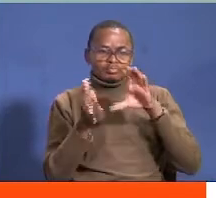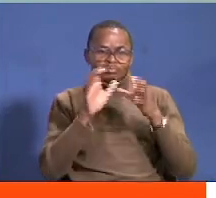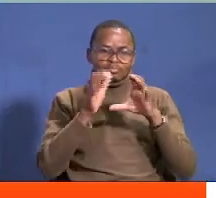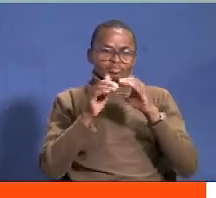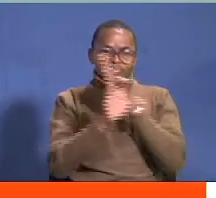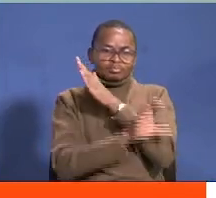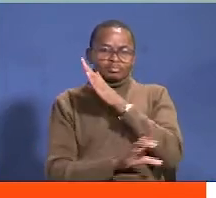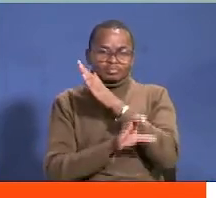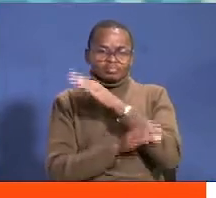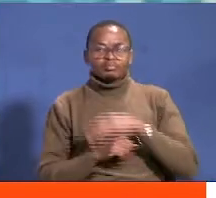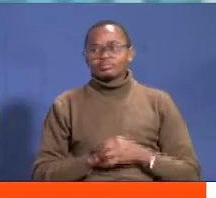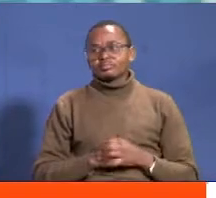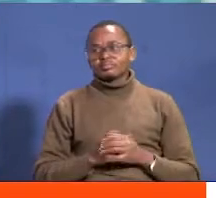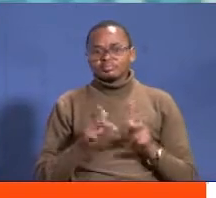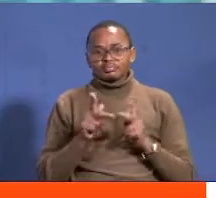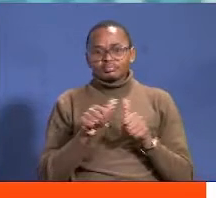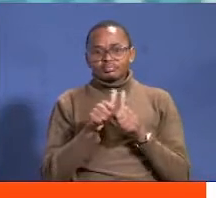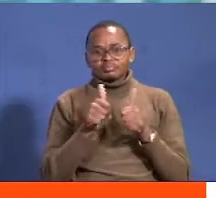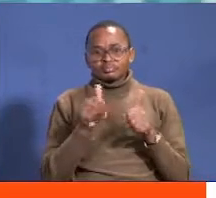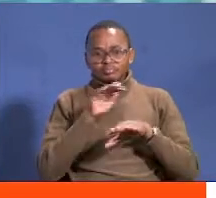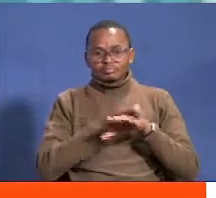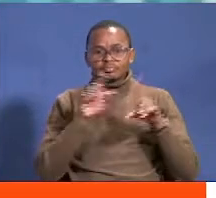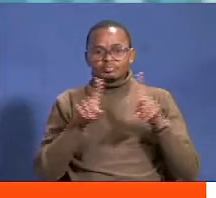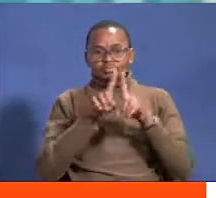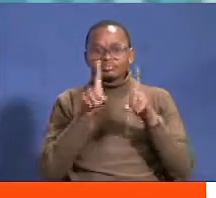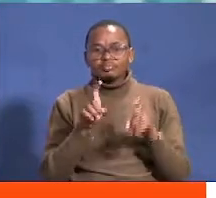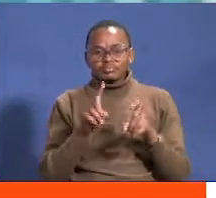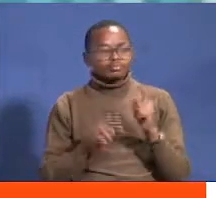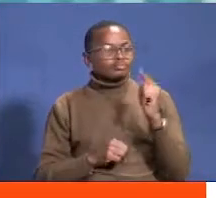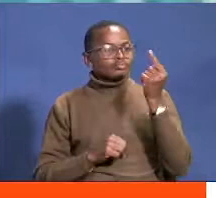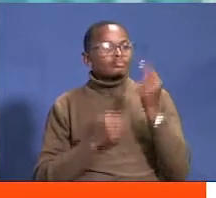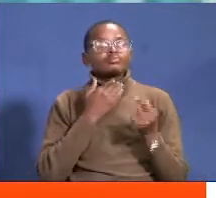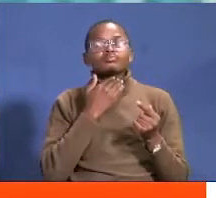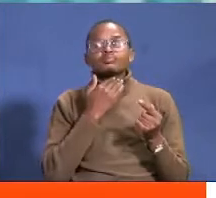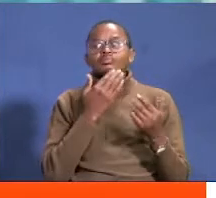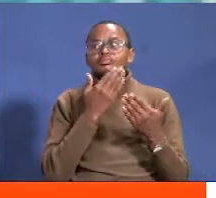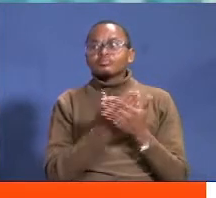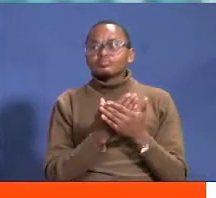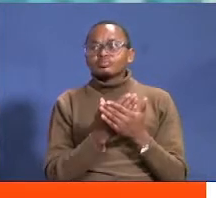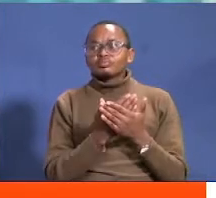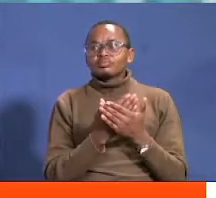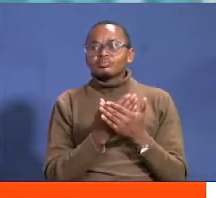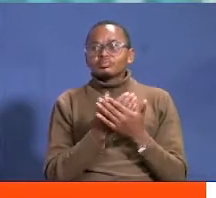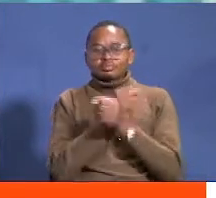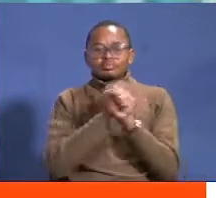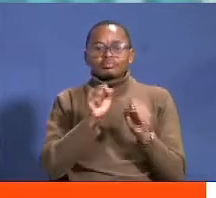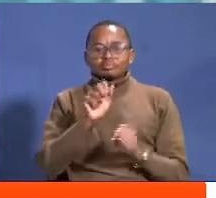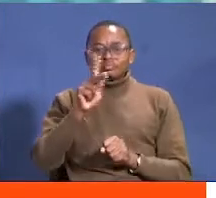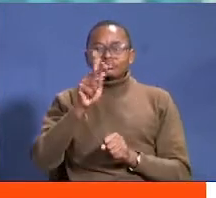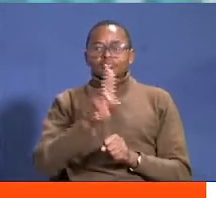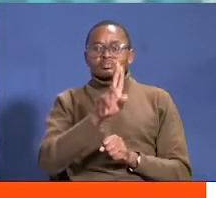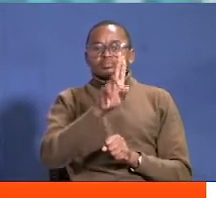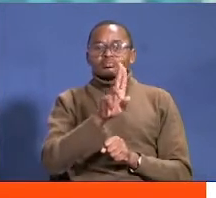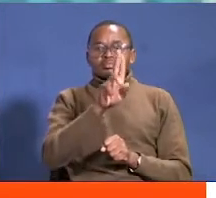in the country. Very well. That is a good question. First of all, I want to thank the President of Kenya, Uhuru